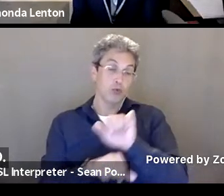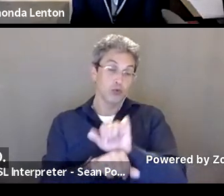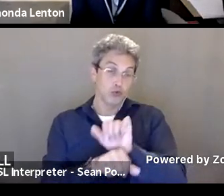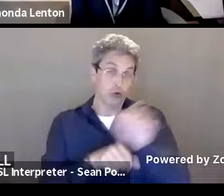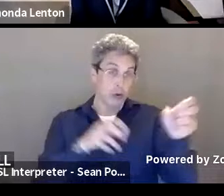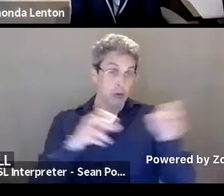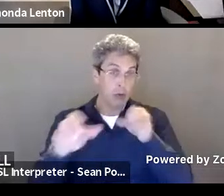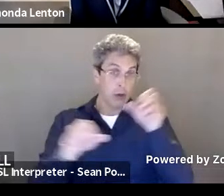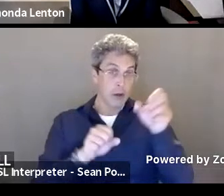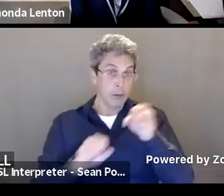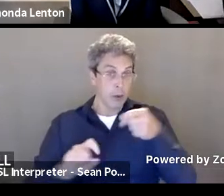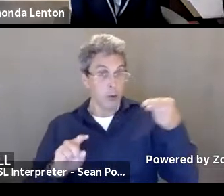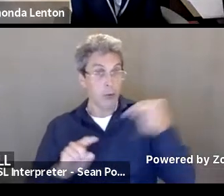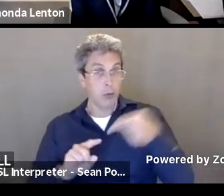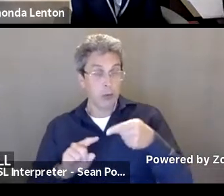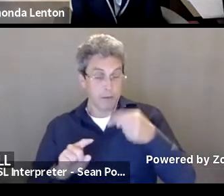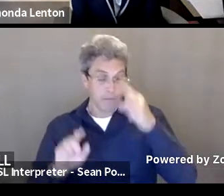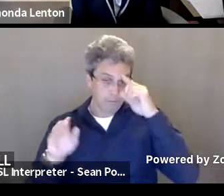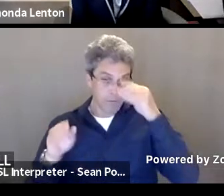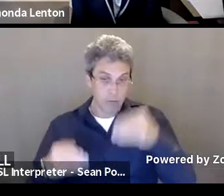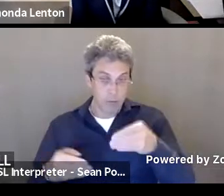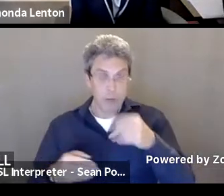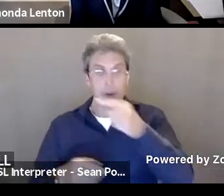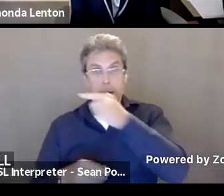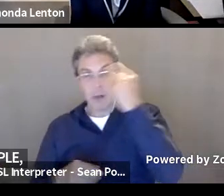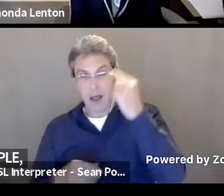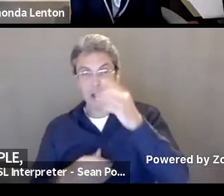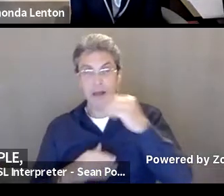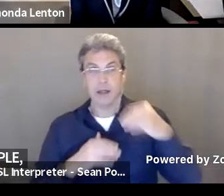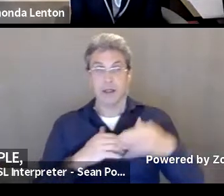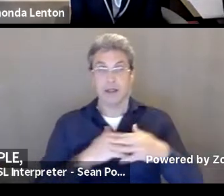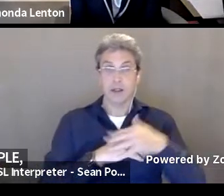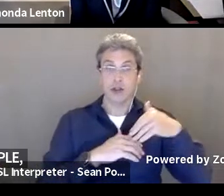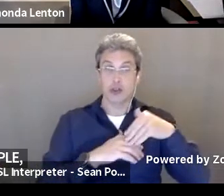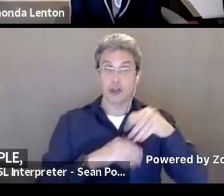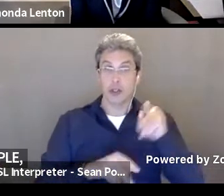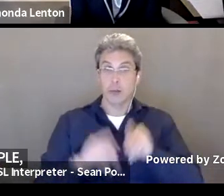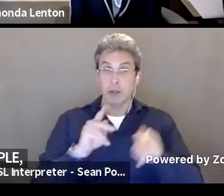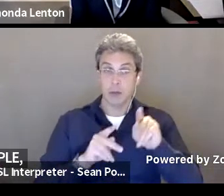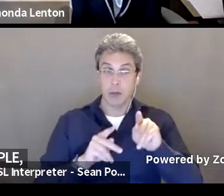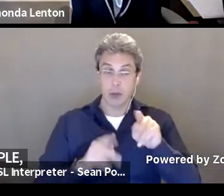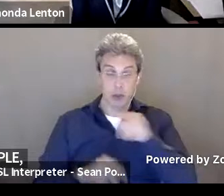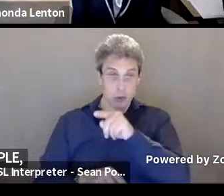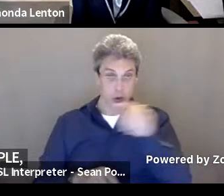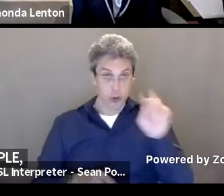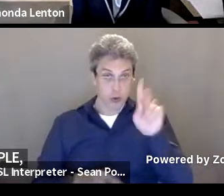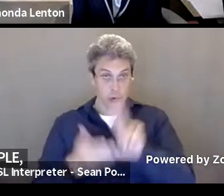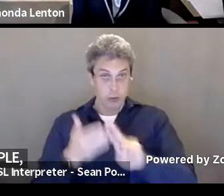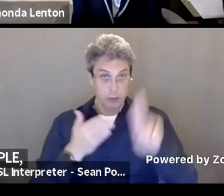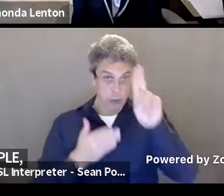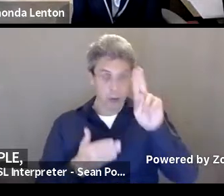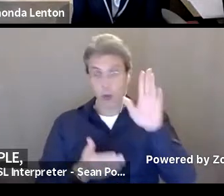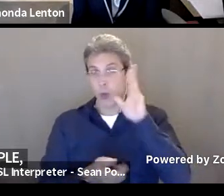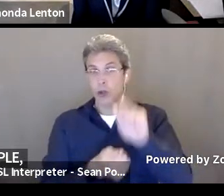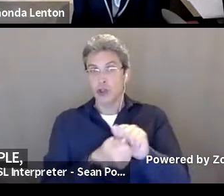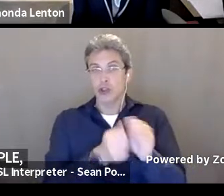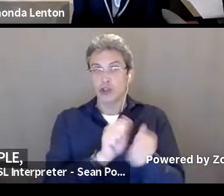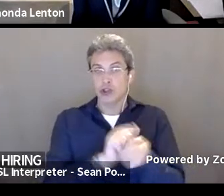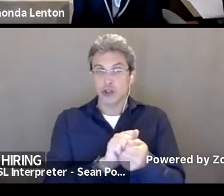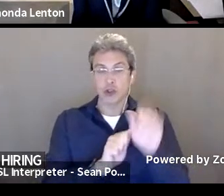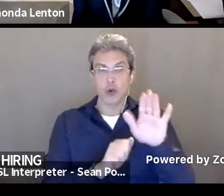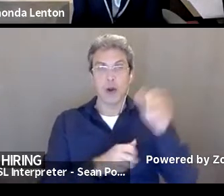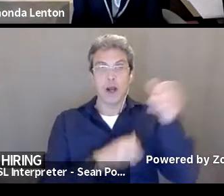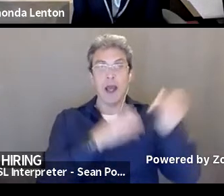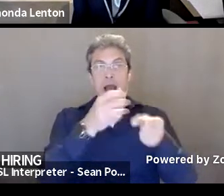will York University be adjusting recruiting and hiring processes and practices to leave no or minimal room